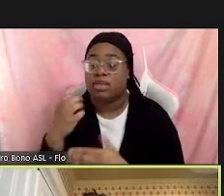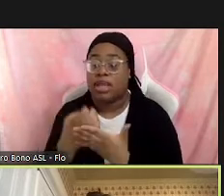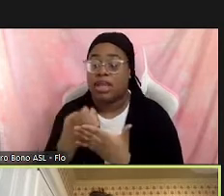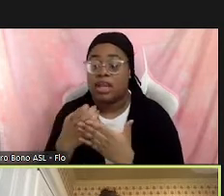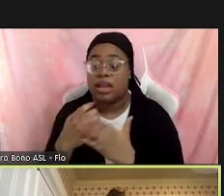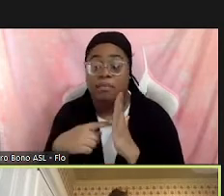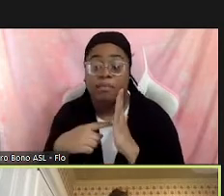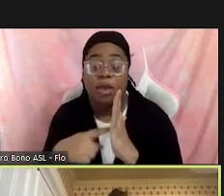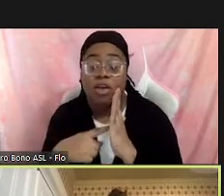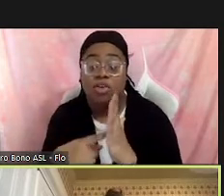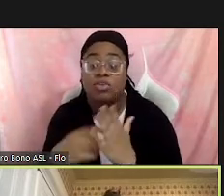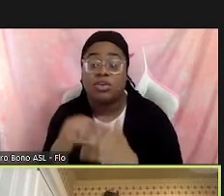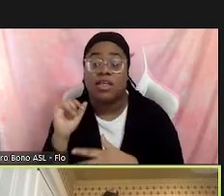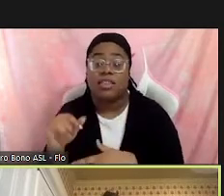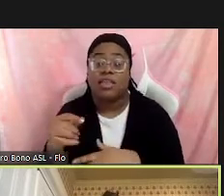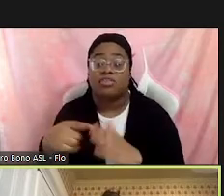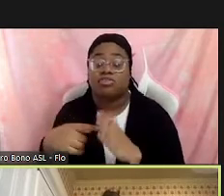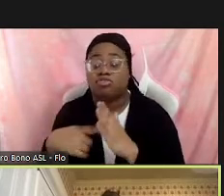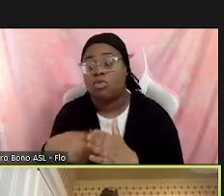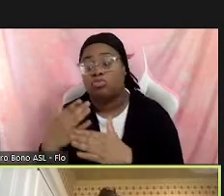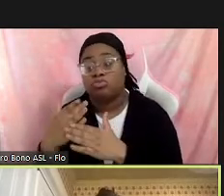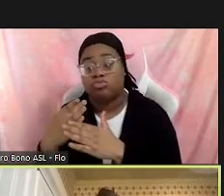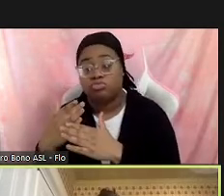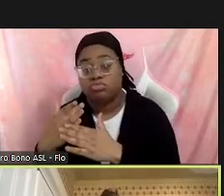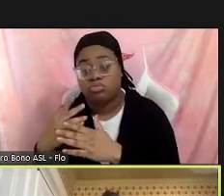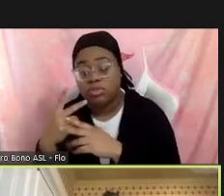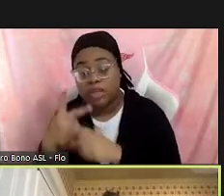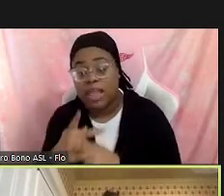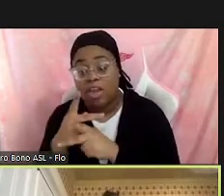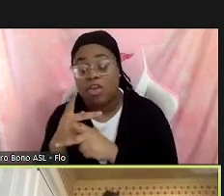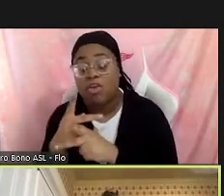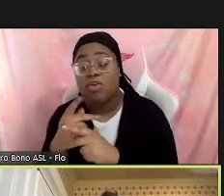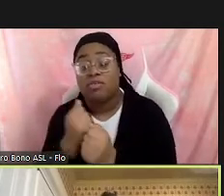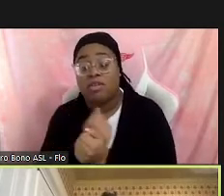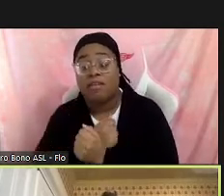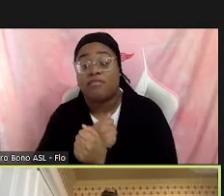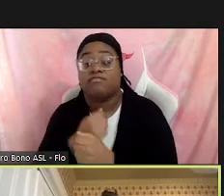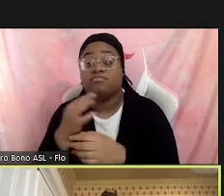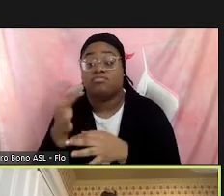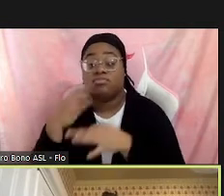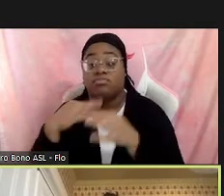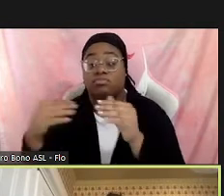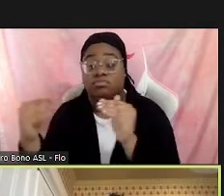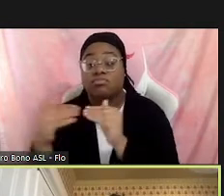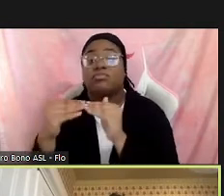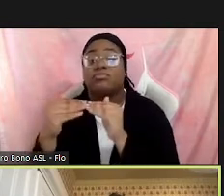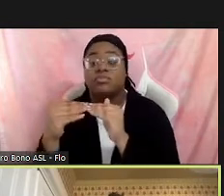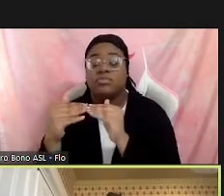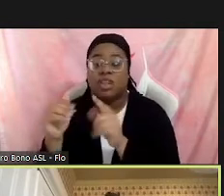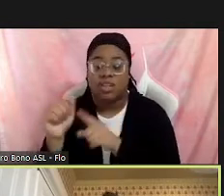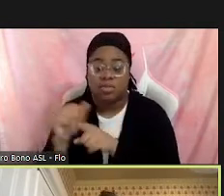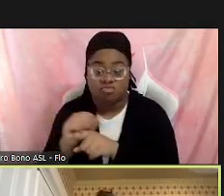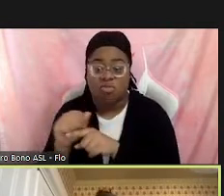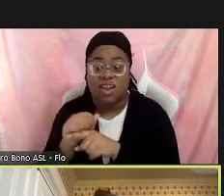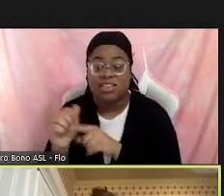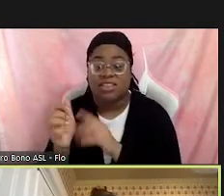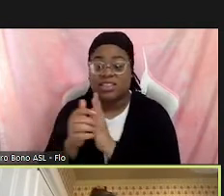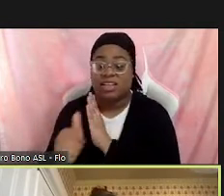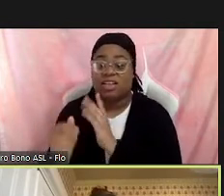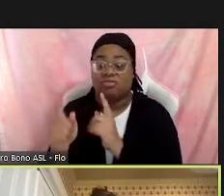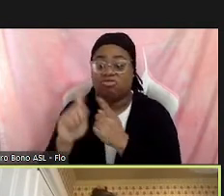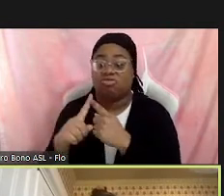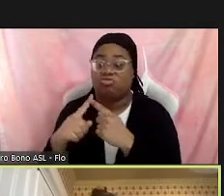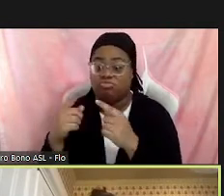culture of care, cooperation, and reciprocity, and then practicing the skills to spread the